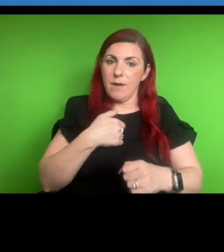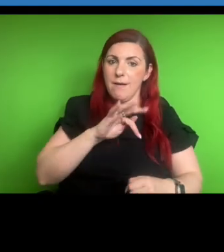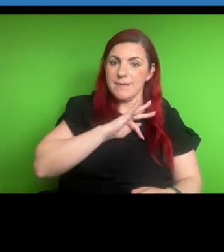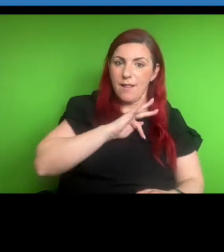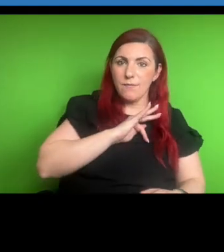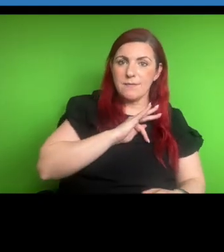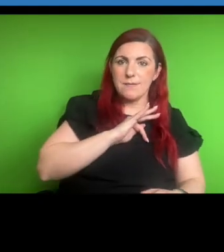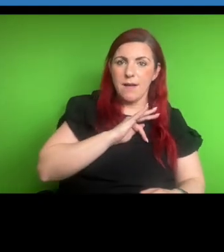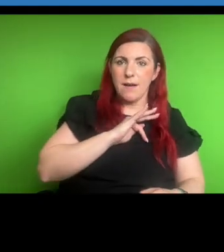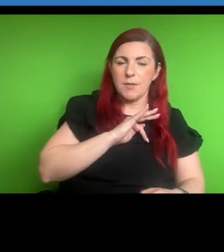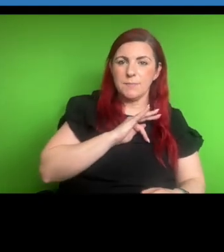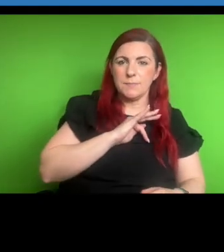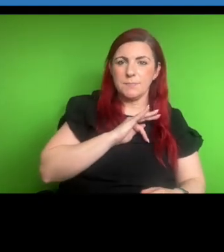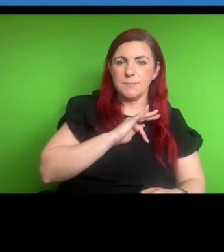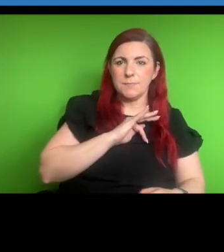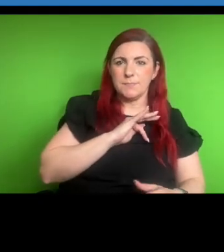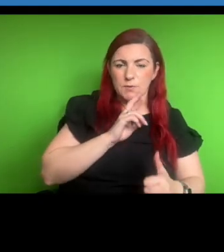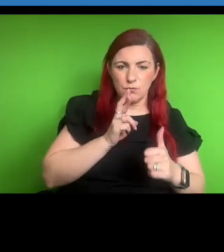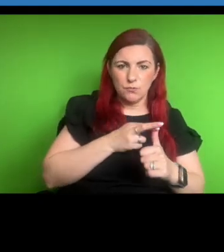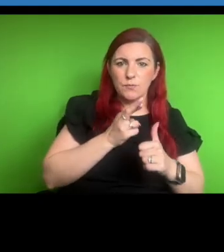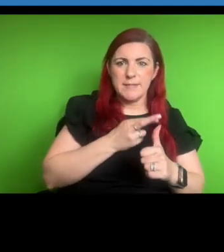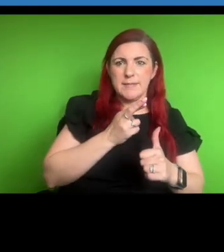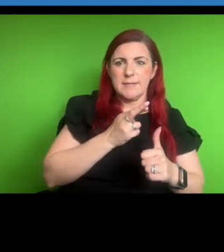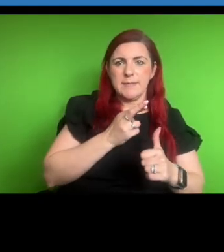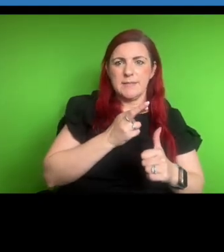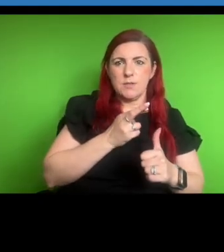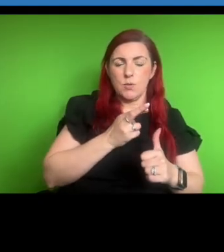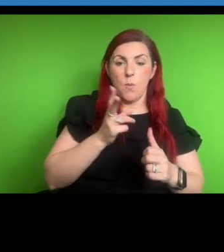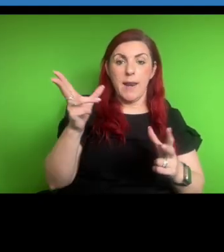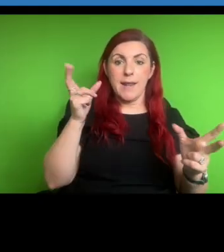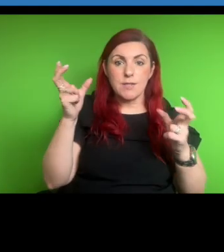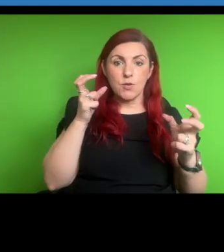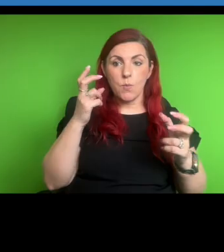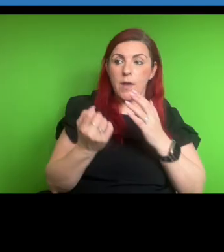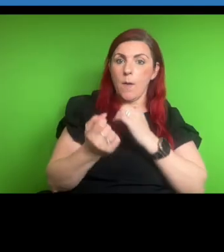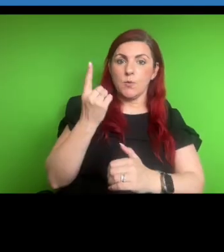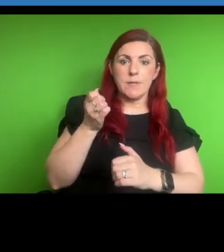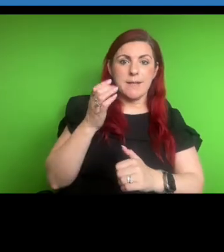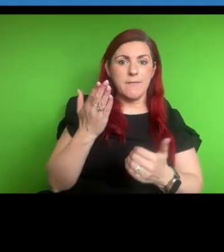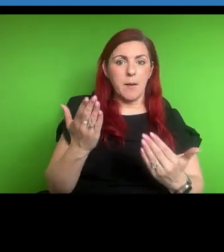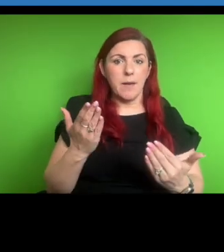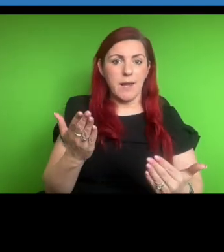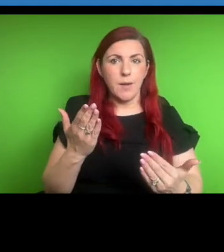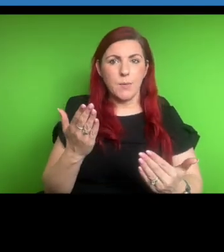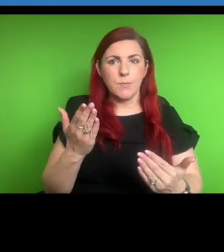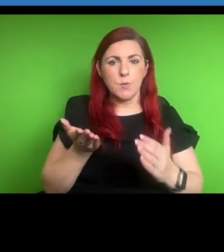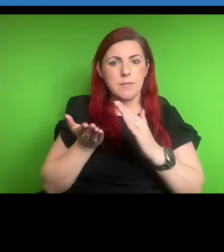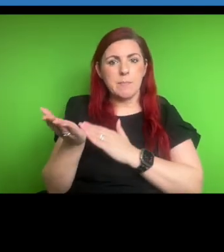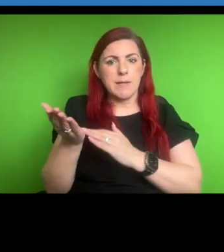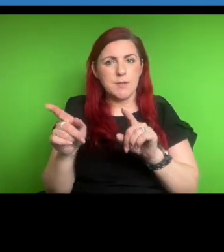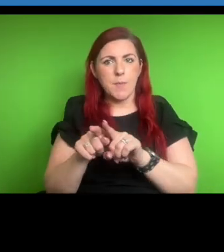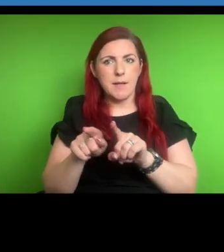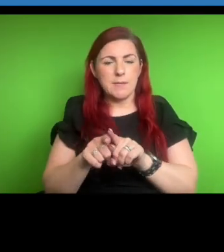taking heed of what they say. So thank you for the opportunity as well